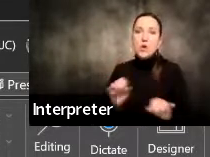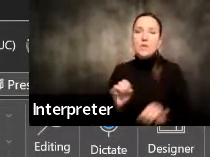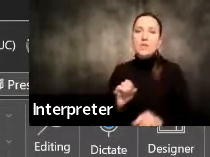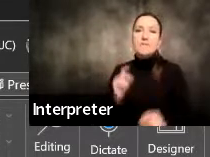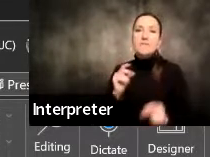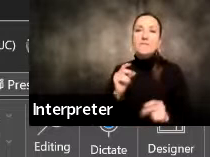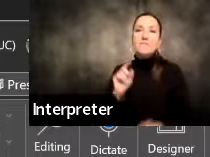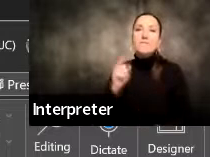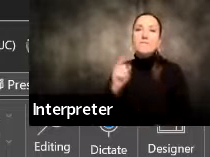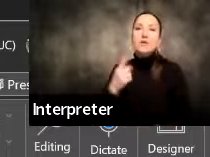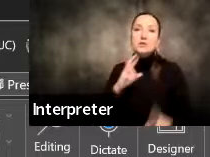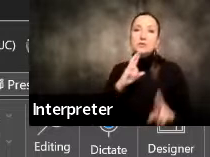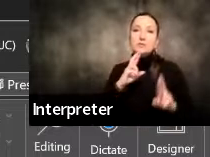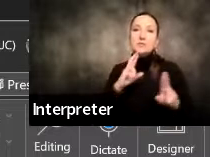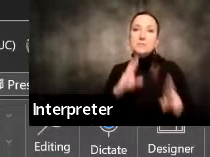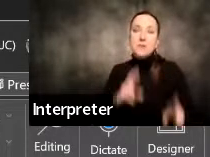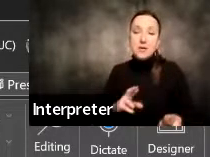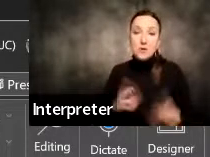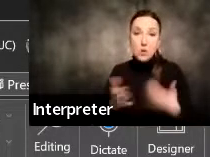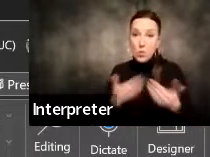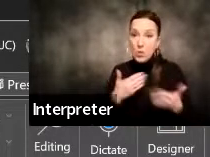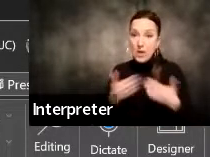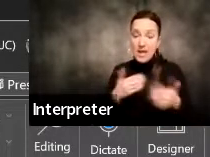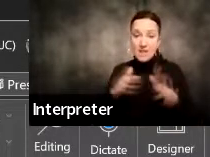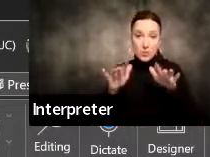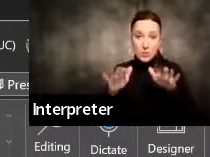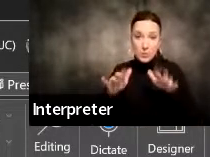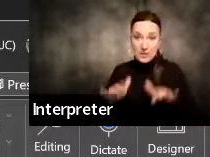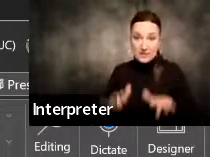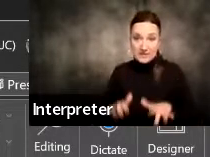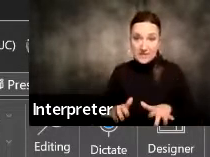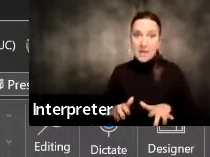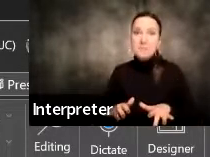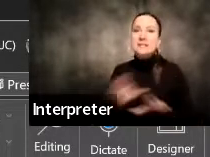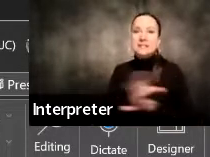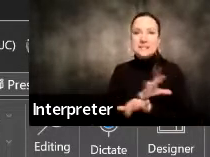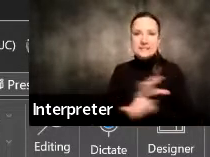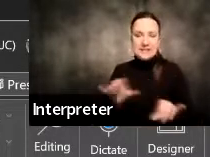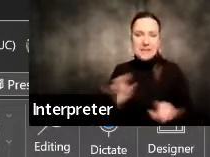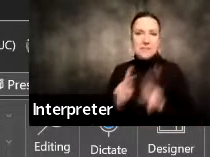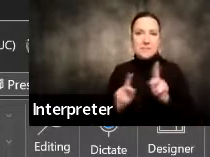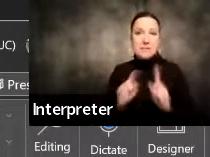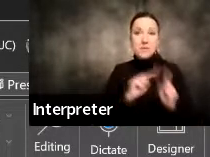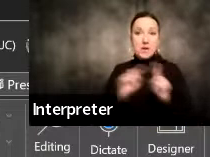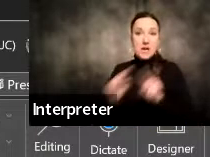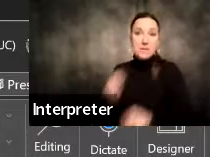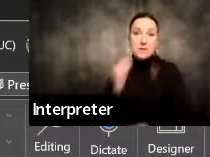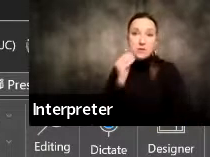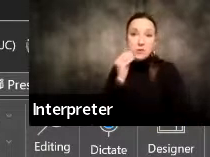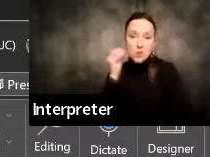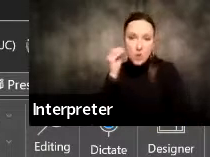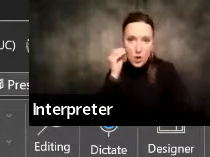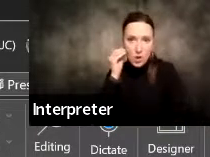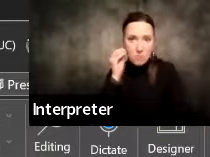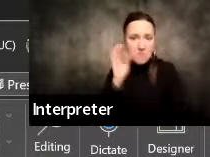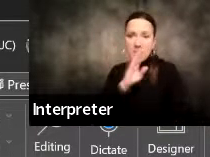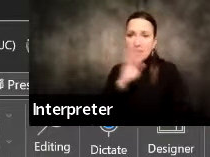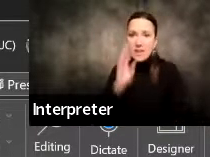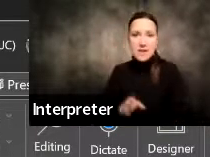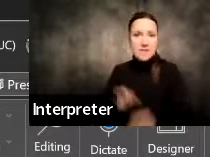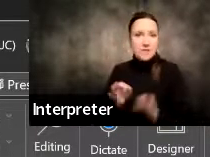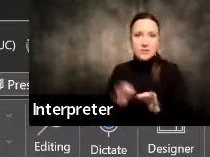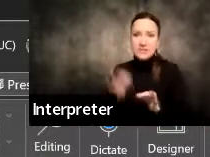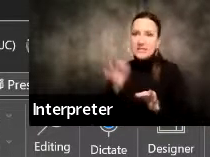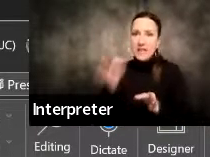everything that we type in the report, the first responders receive as well. Your call is never delayed in 911